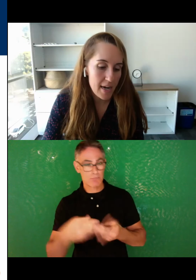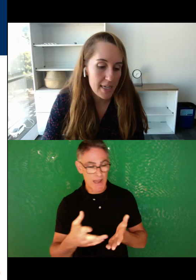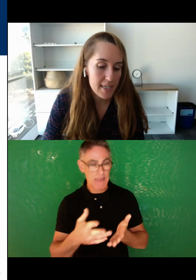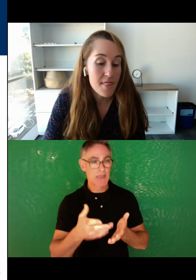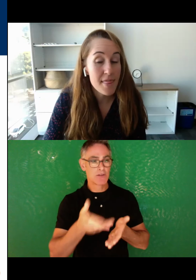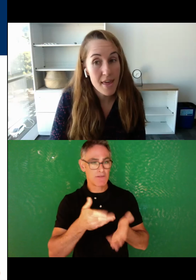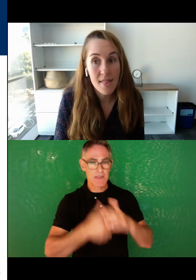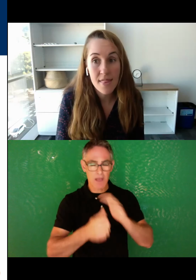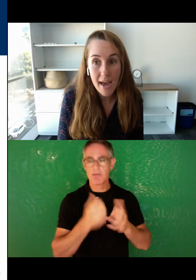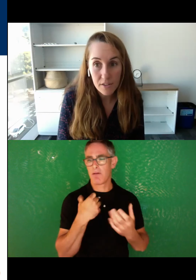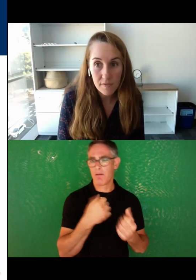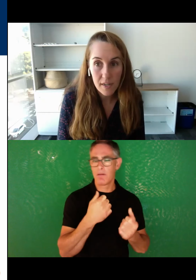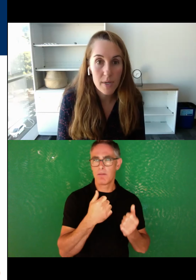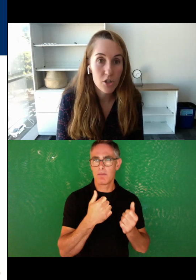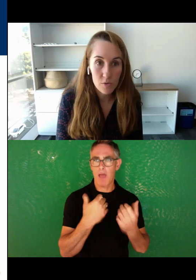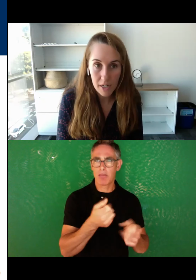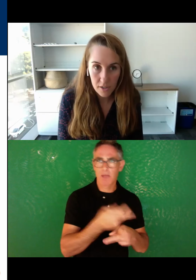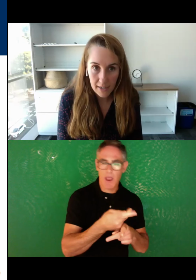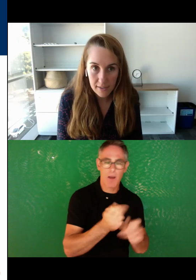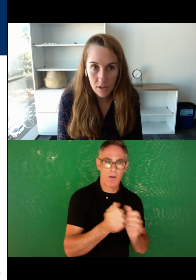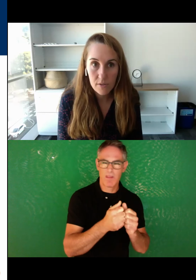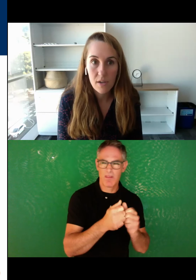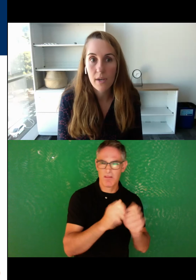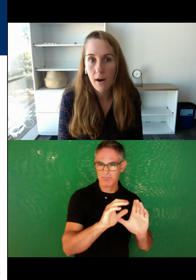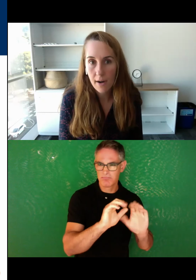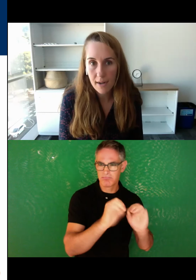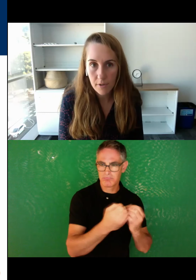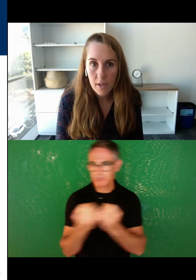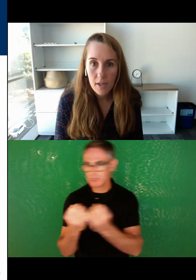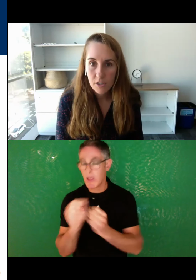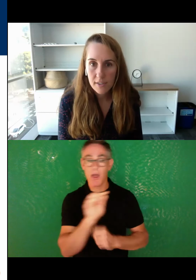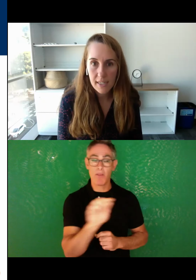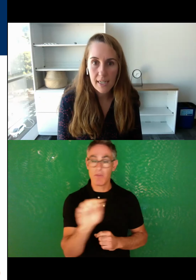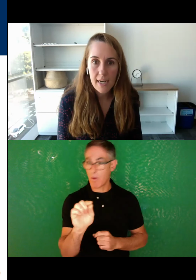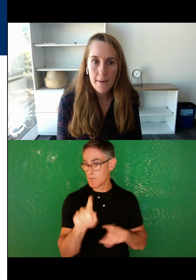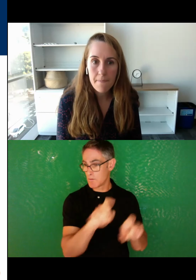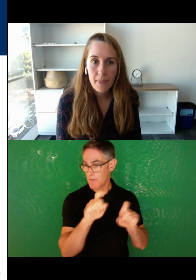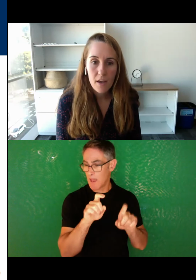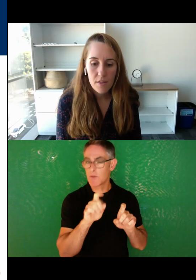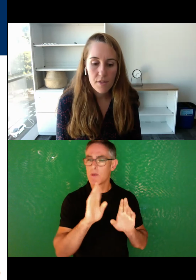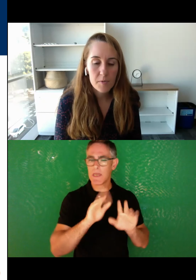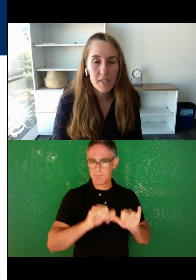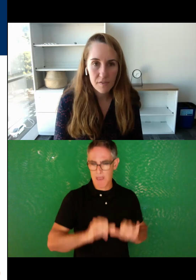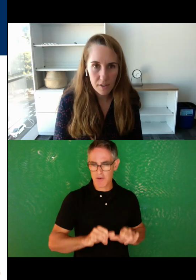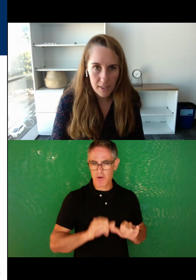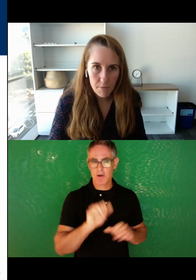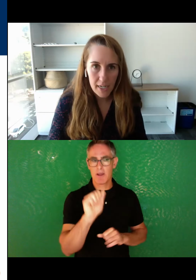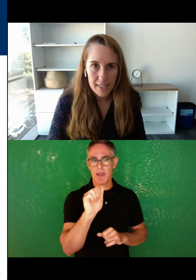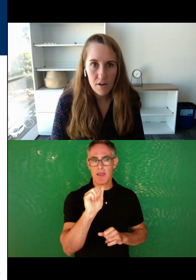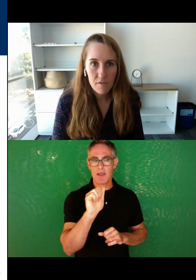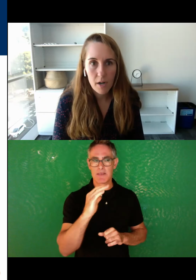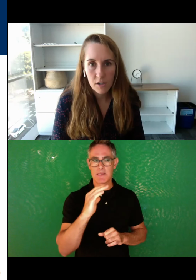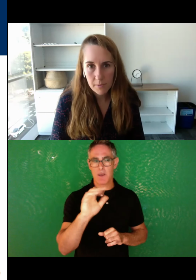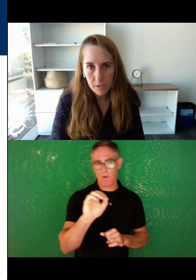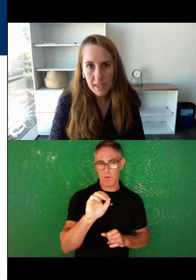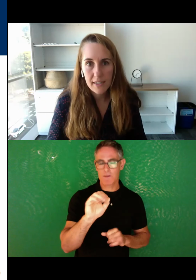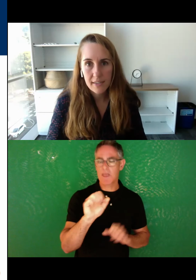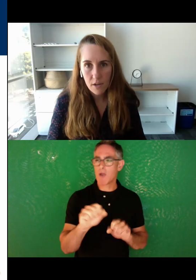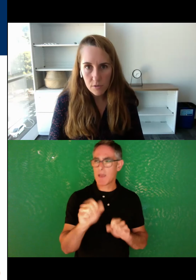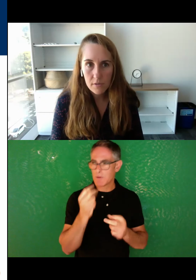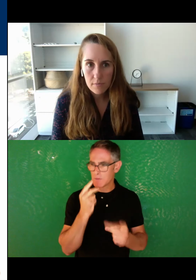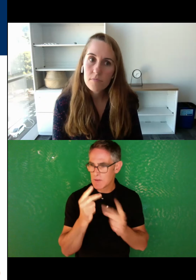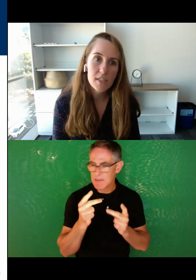healthcare entities. And in that survey, we do measure ACOs, and we are able to see specifically the breakdown of partnerships